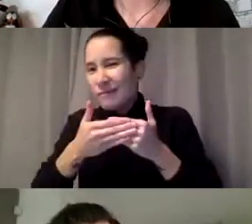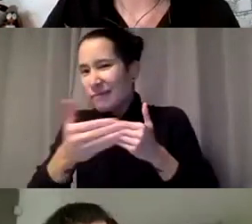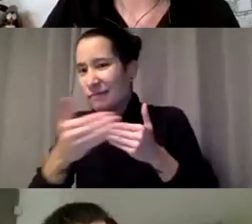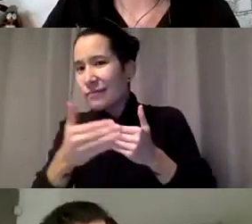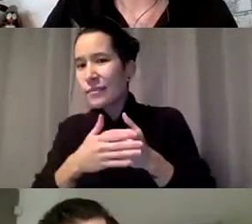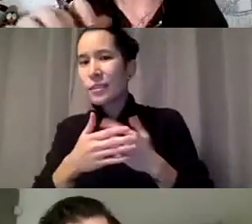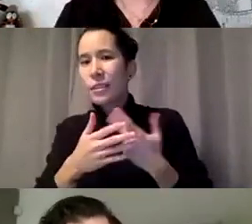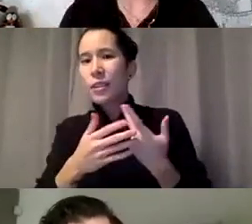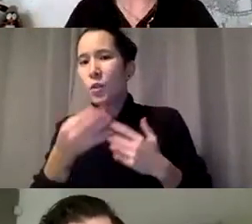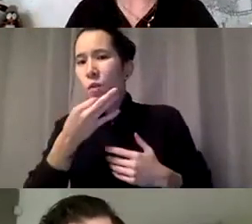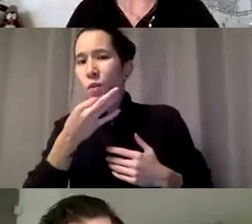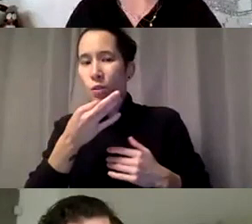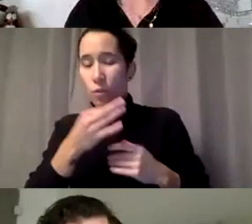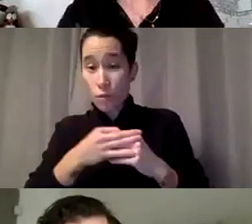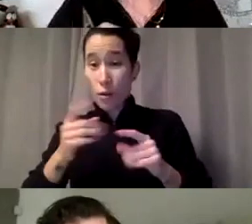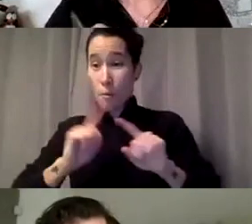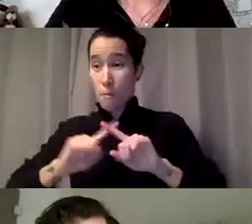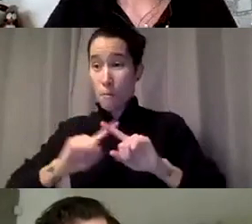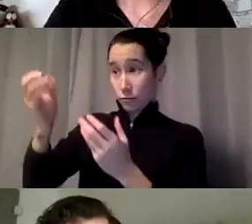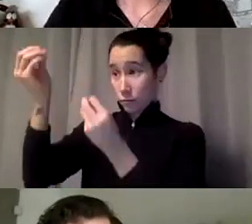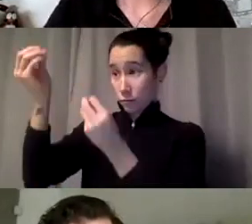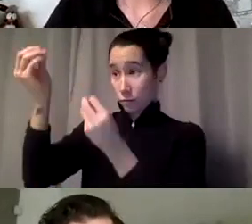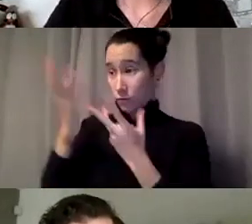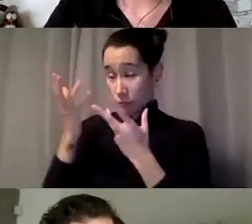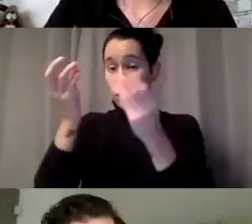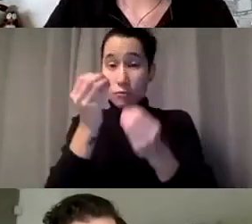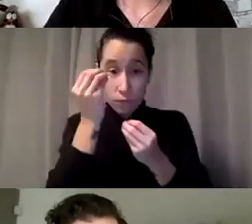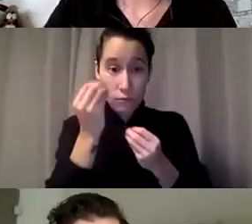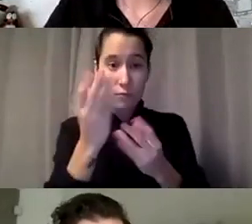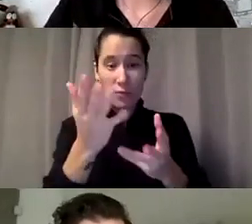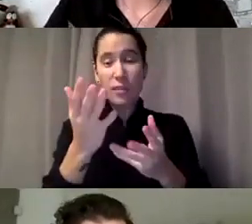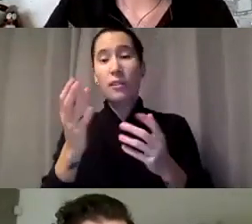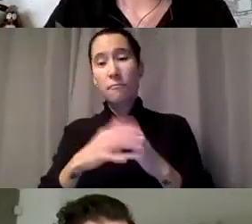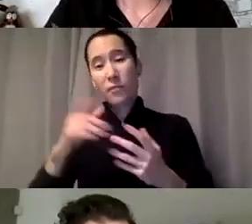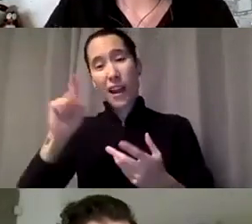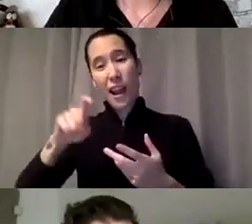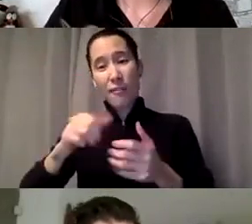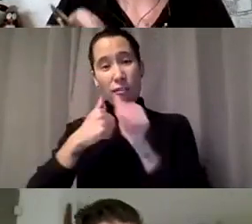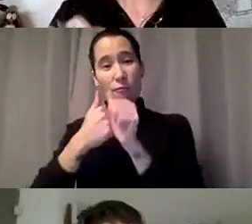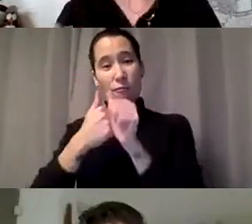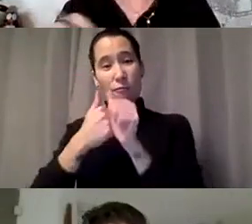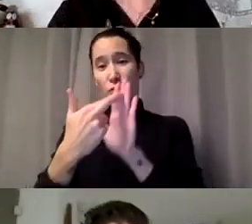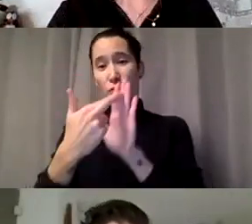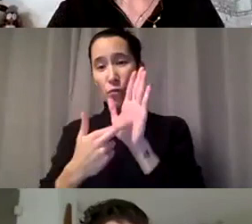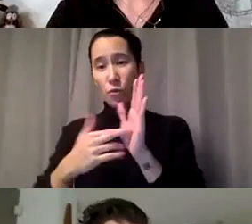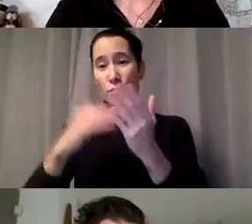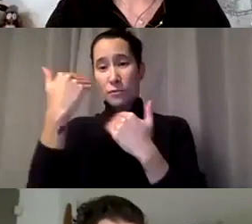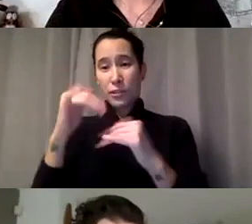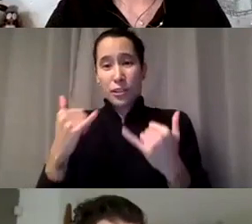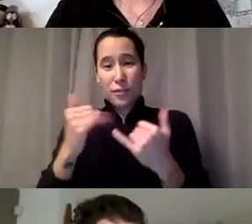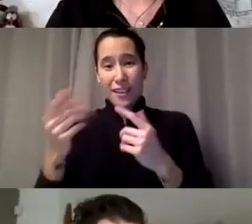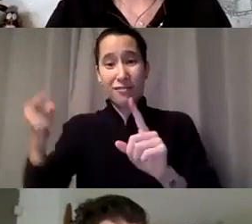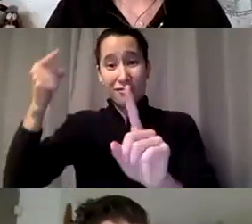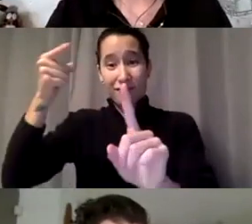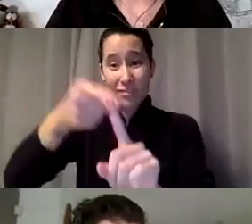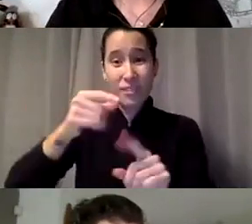but once that is set, this will be until January 8th. The restrictions that we're in,